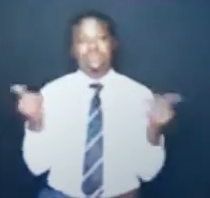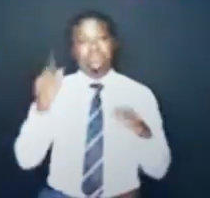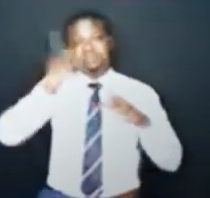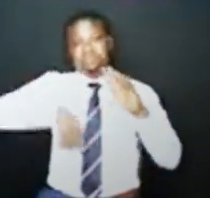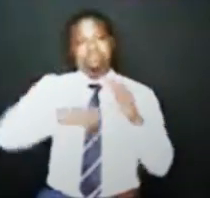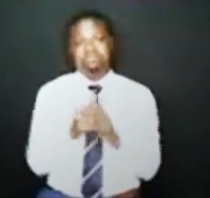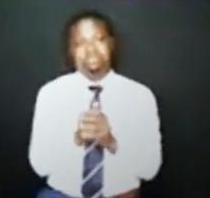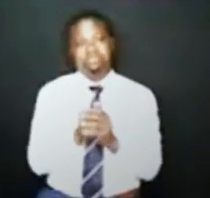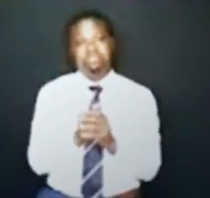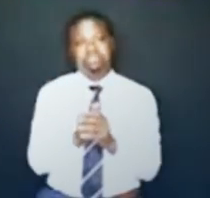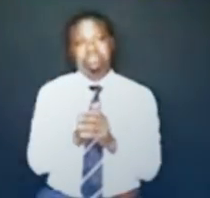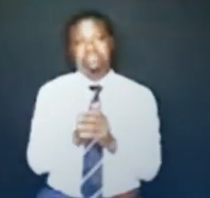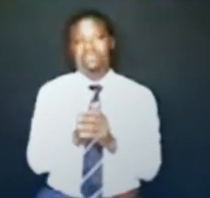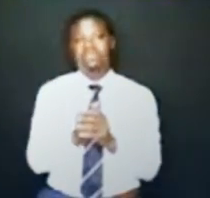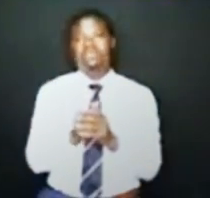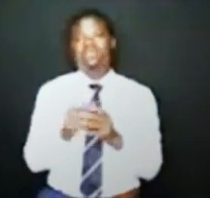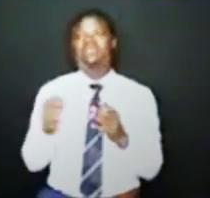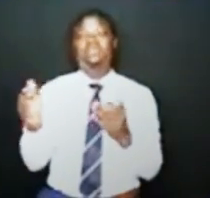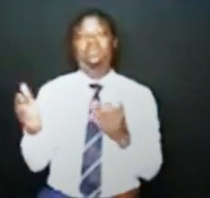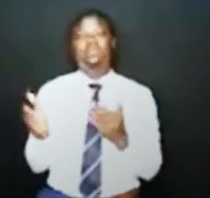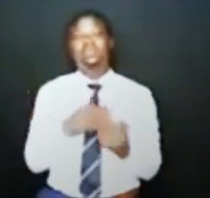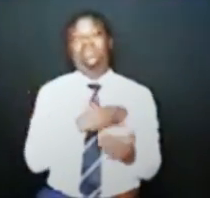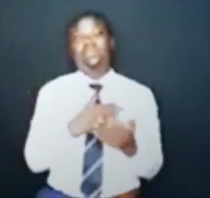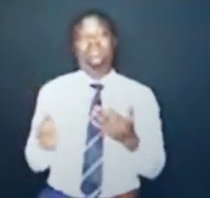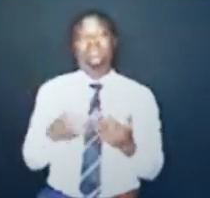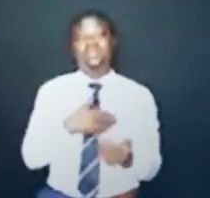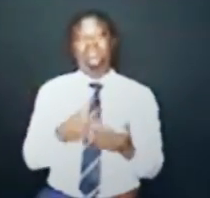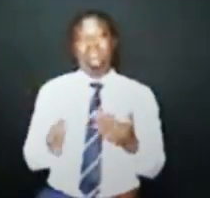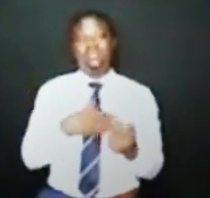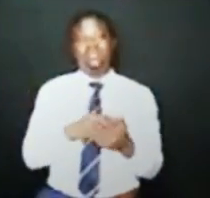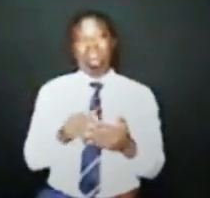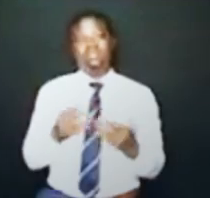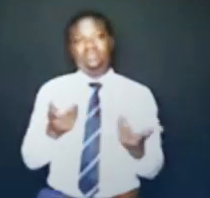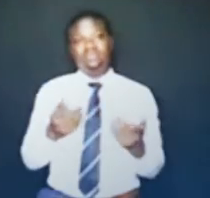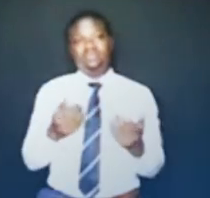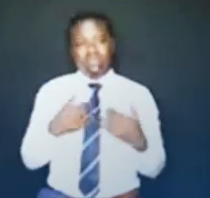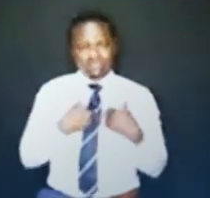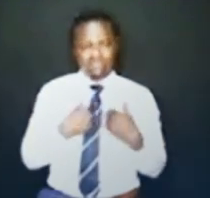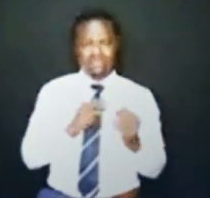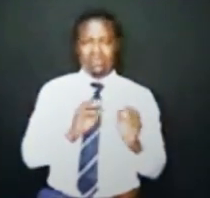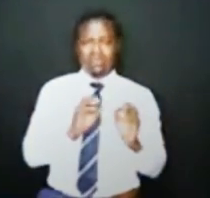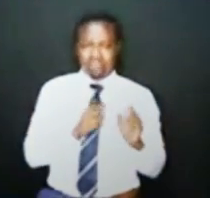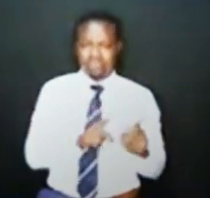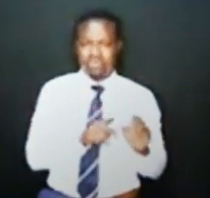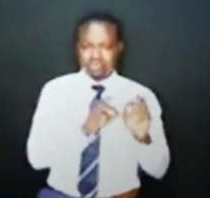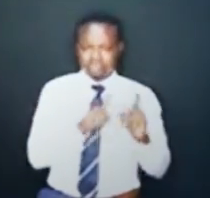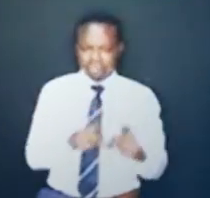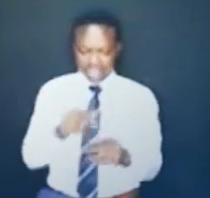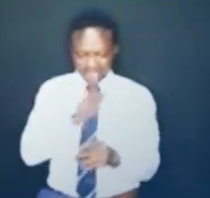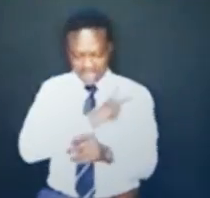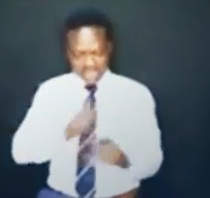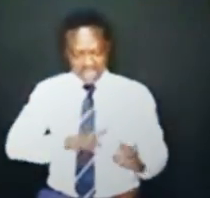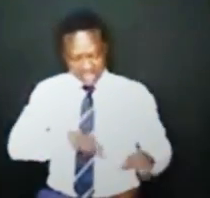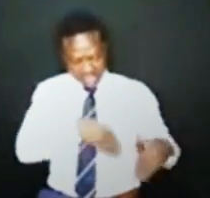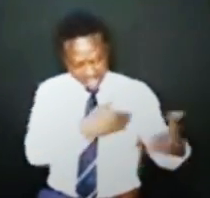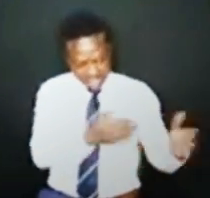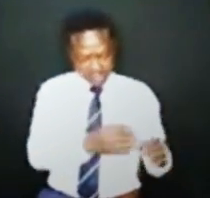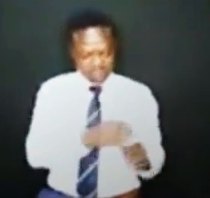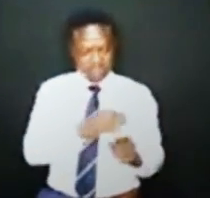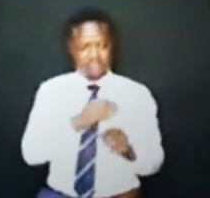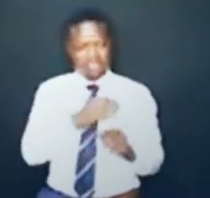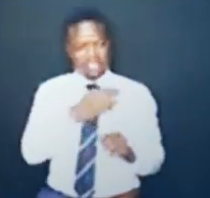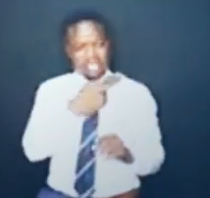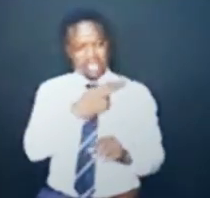couldn't. Despite all the advantages and the privileges that the king has given him,